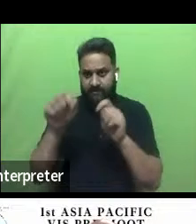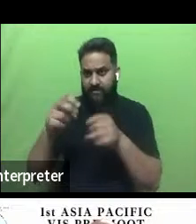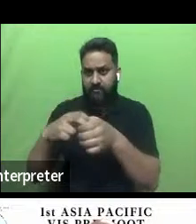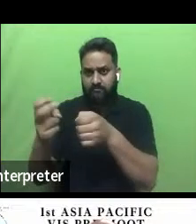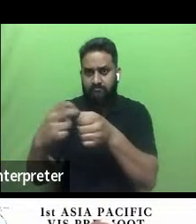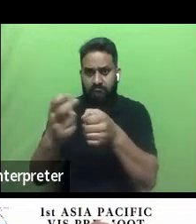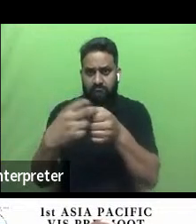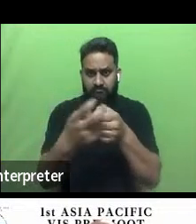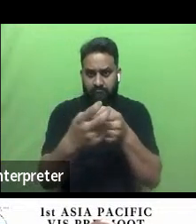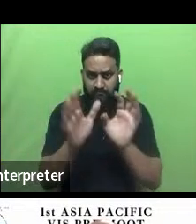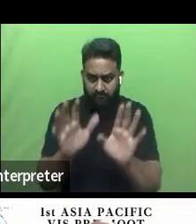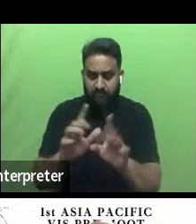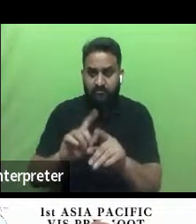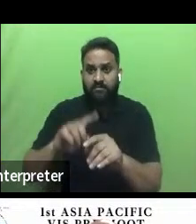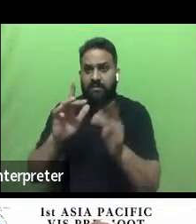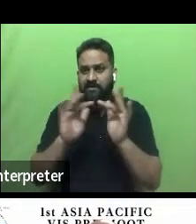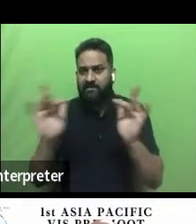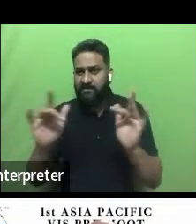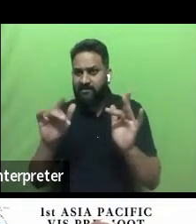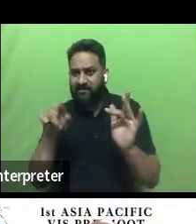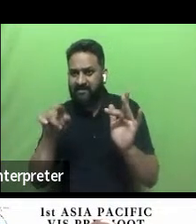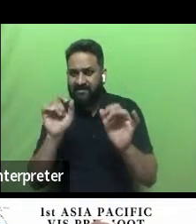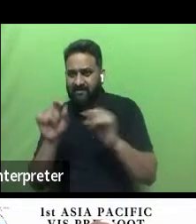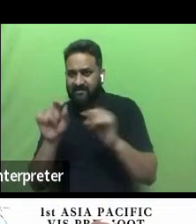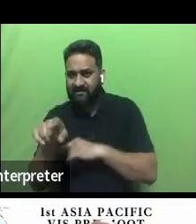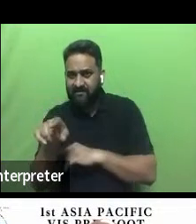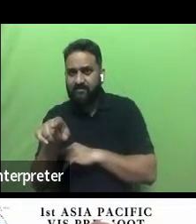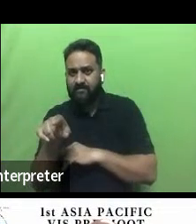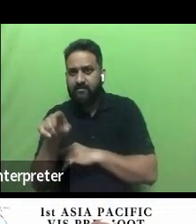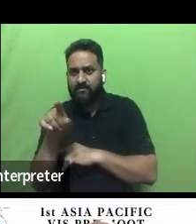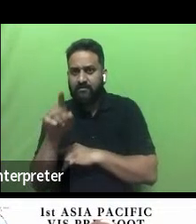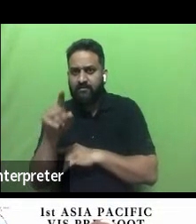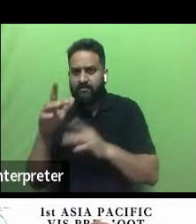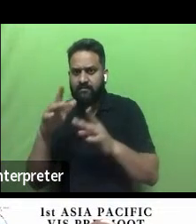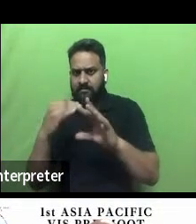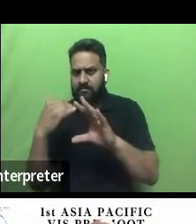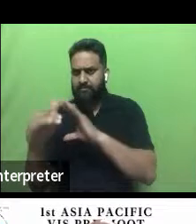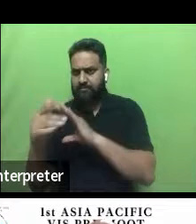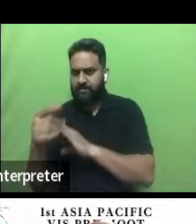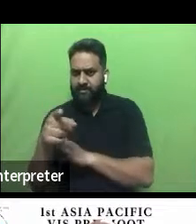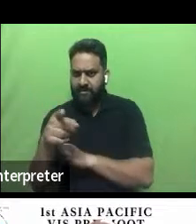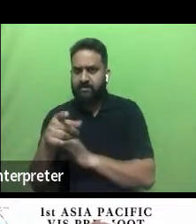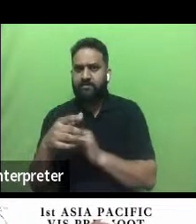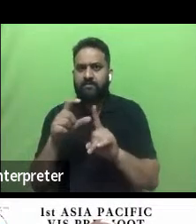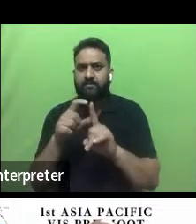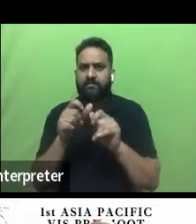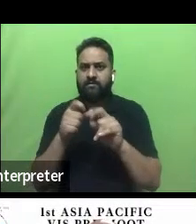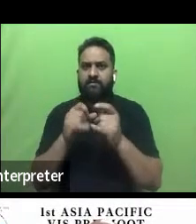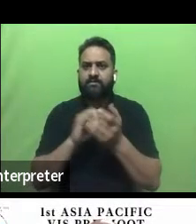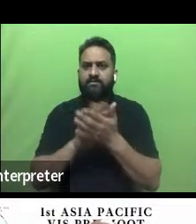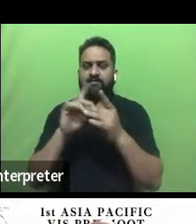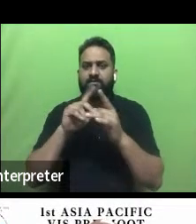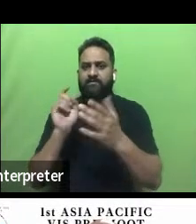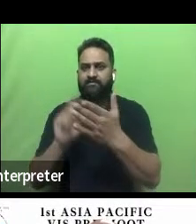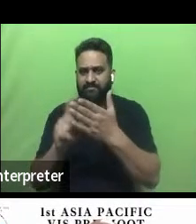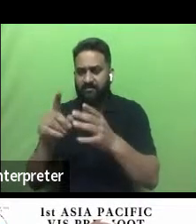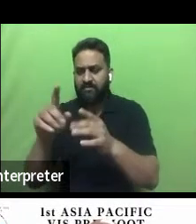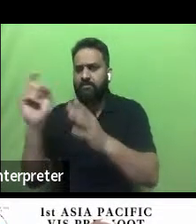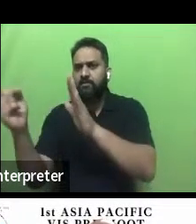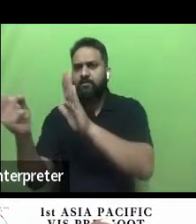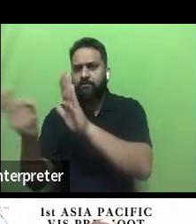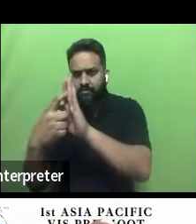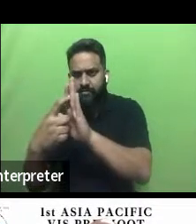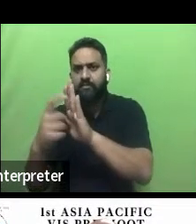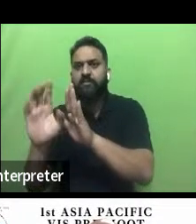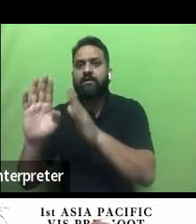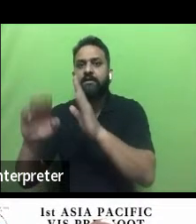and join the link that is that Dakshita will put in the chat box. You can join that room and you will get to know, you